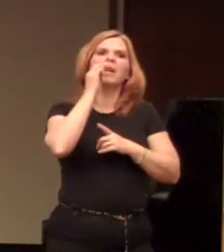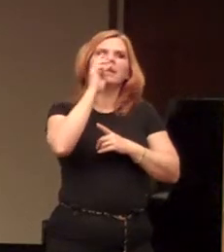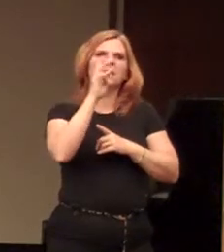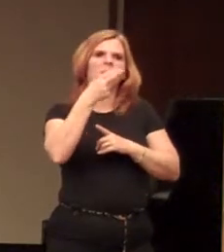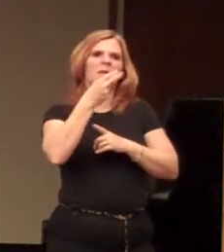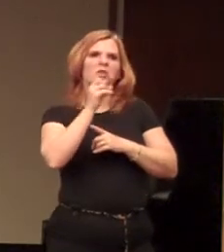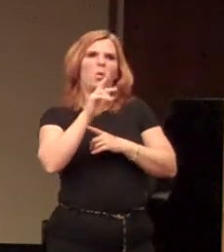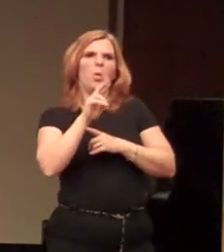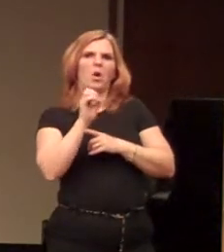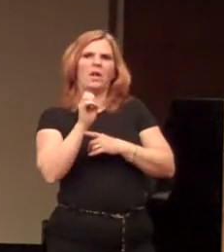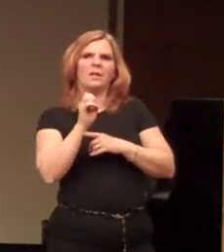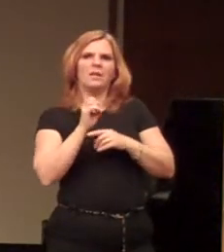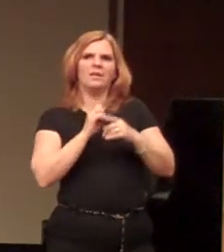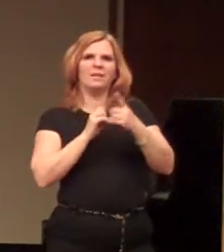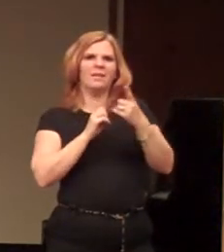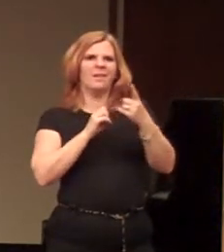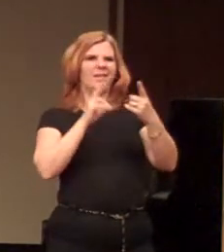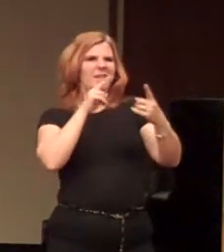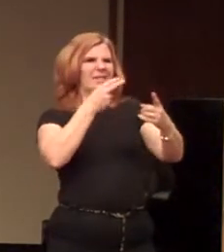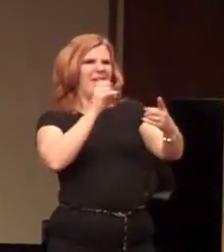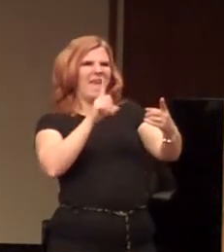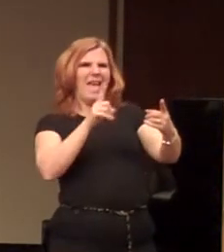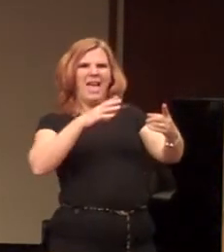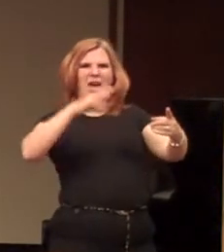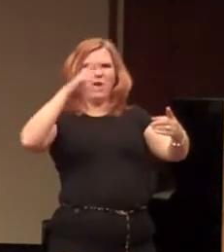W-H-O-R-E?" And they all laughed and said, "Hell no!"